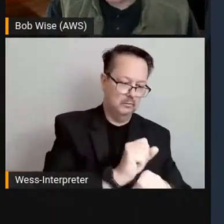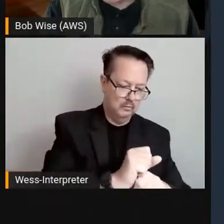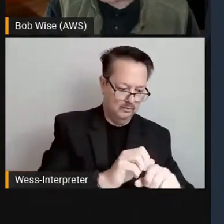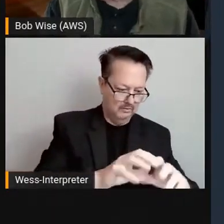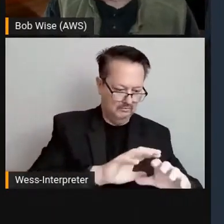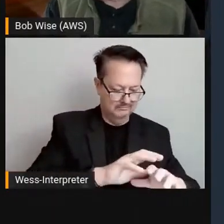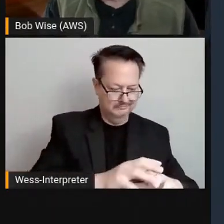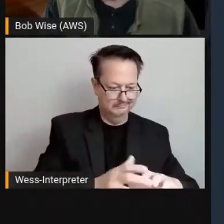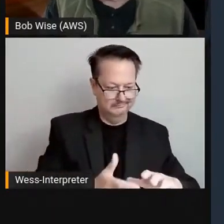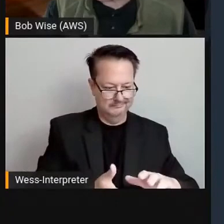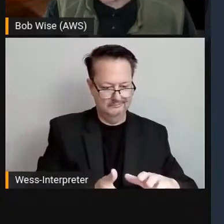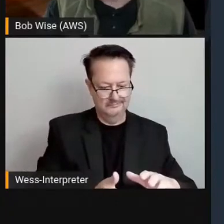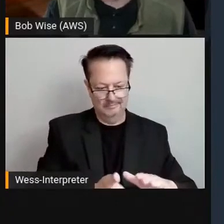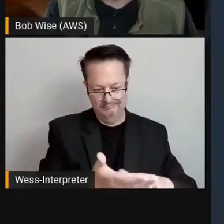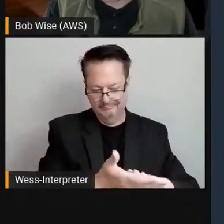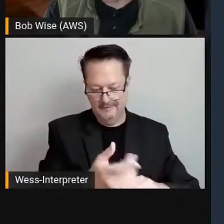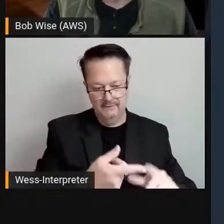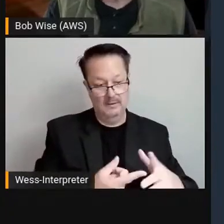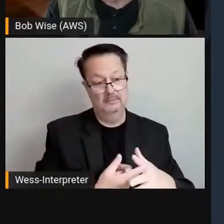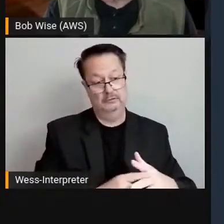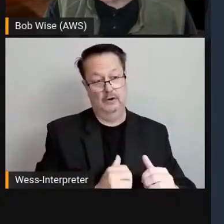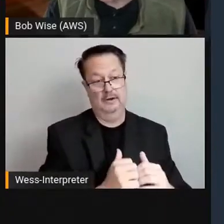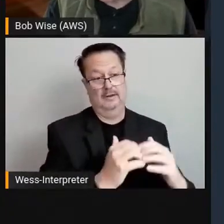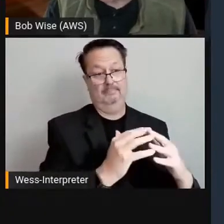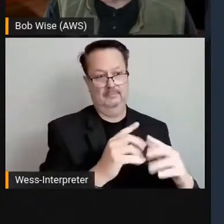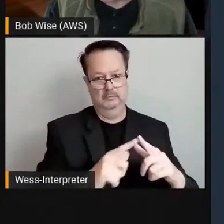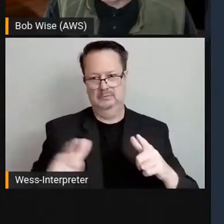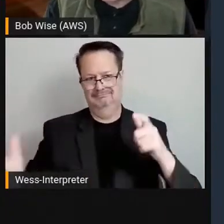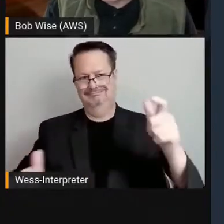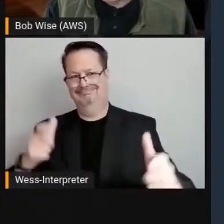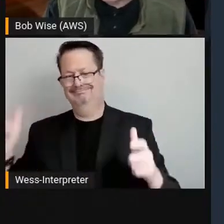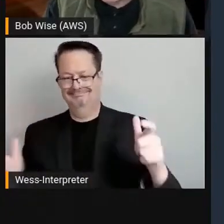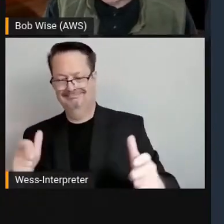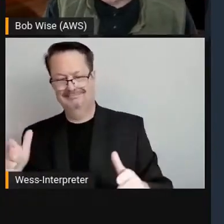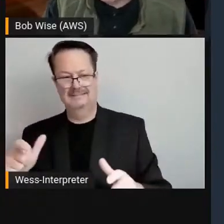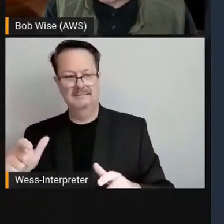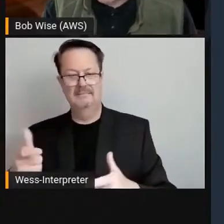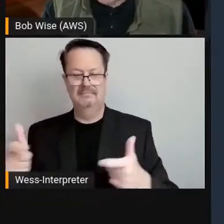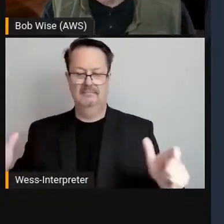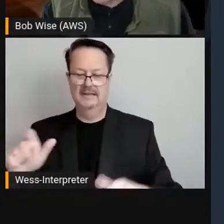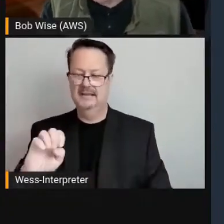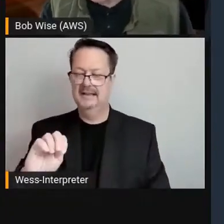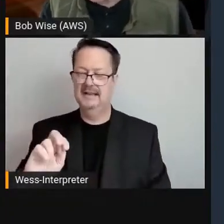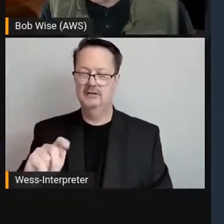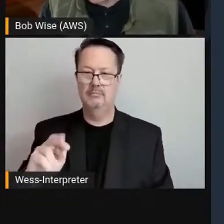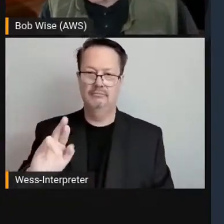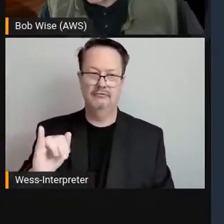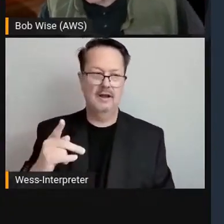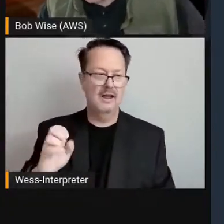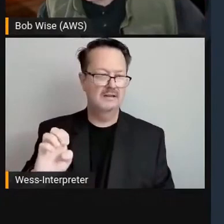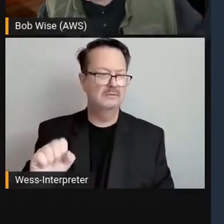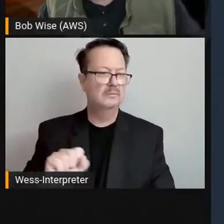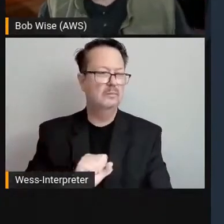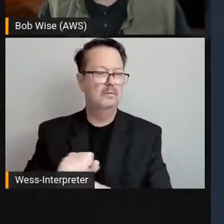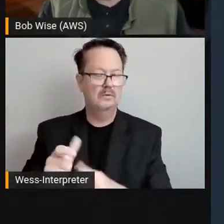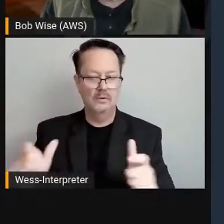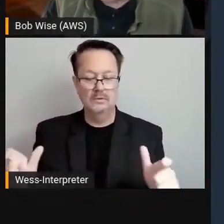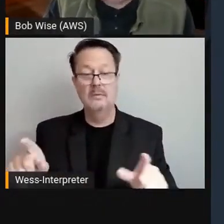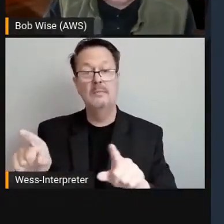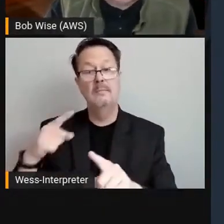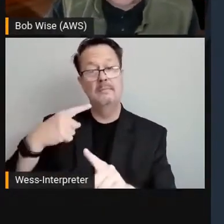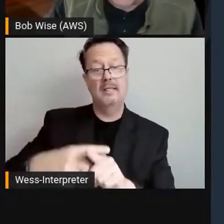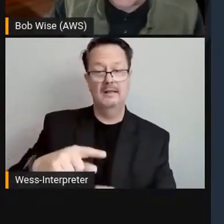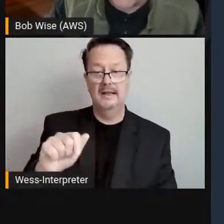industries, startups to massive enterprise workloads. We We also work to be sure that other AWS services